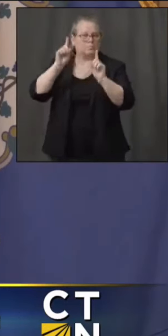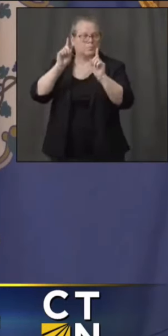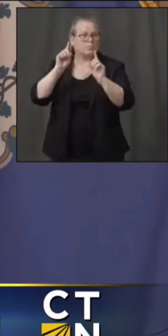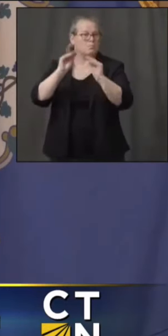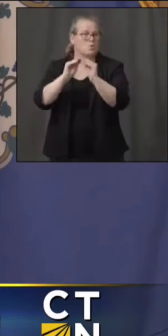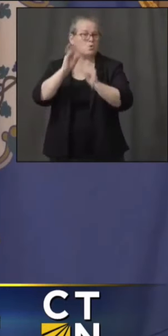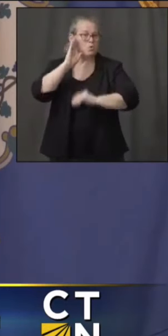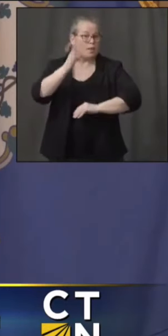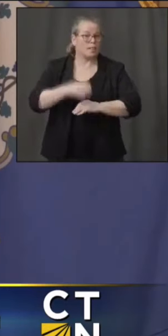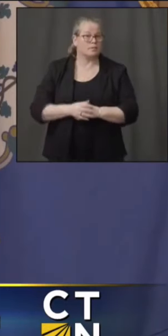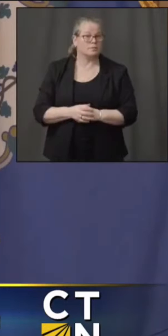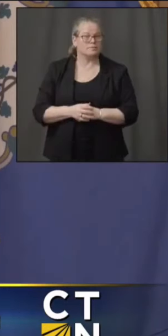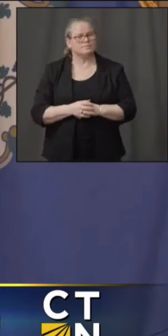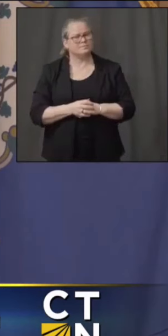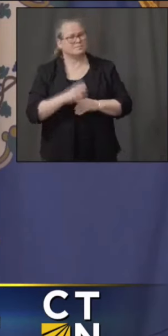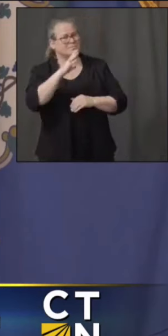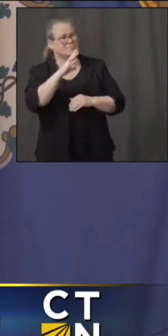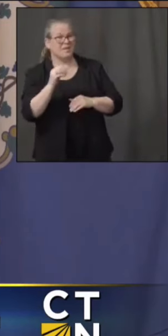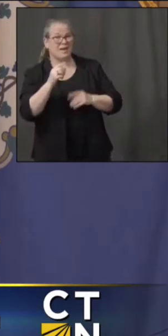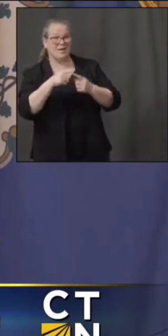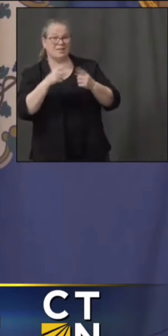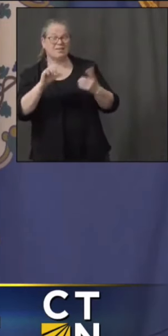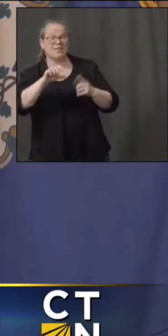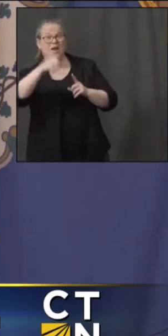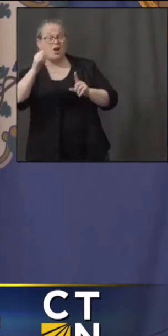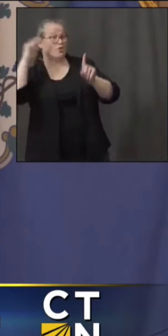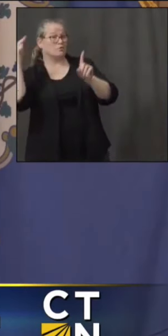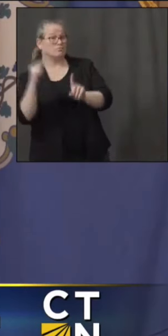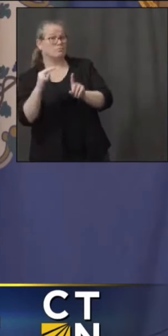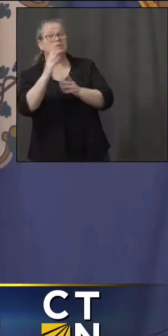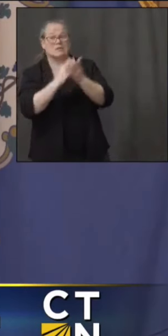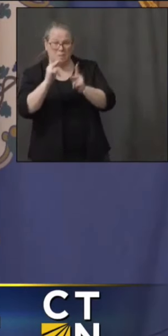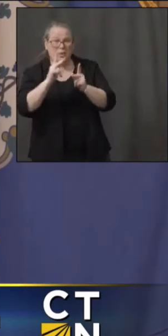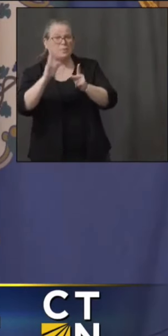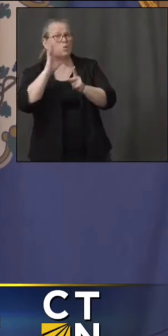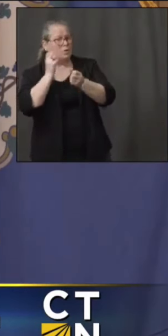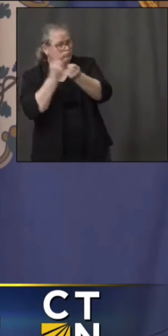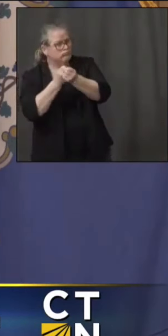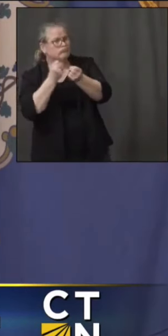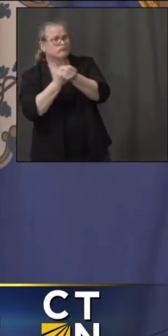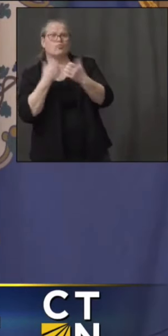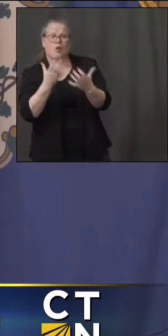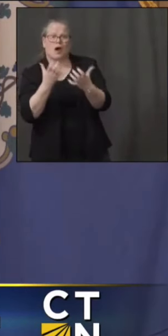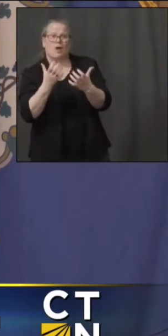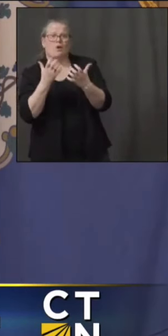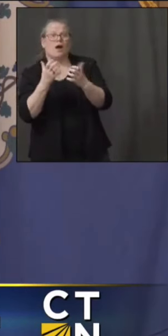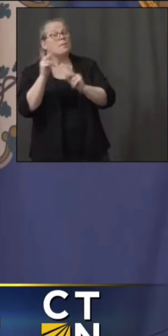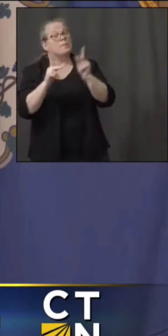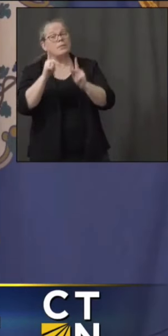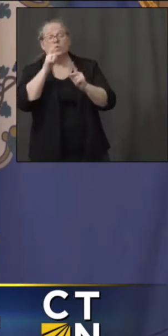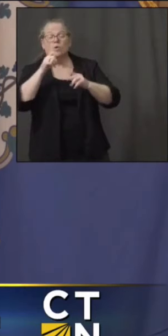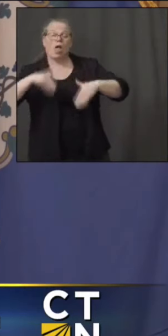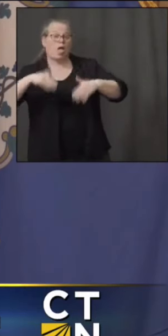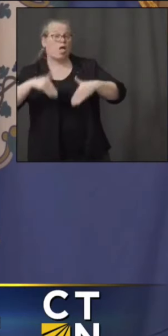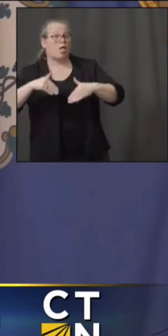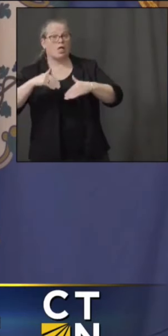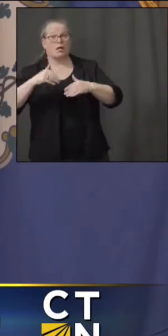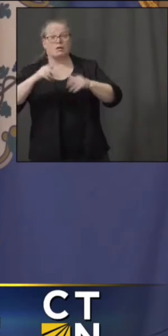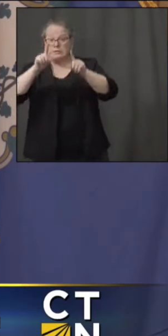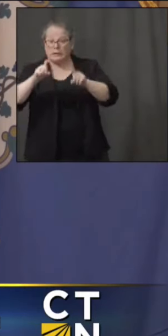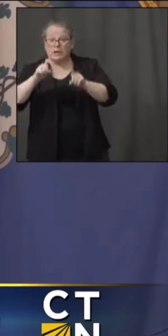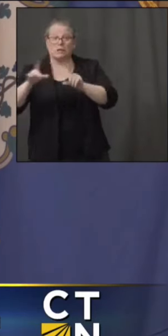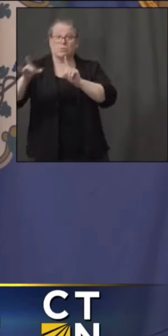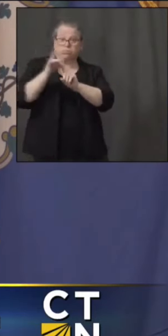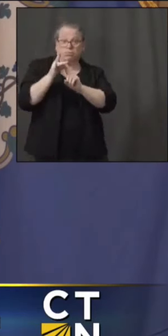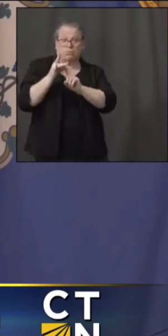flip side of this, there's going to be people who are all about this contact tracing, mostly people who have not tested positive, who want to know if